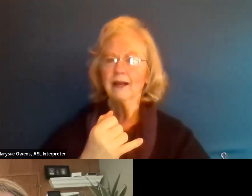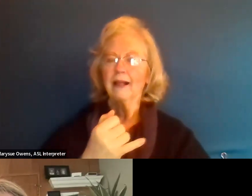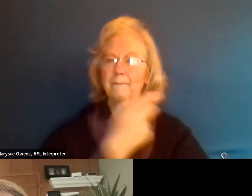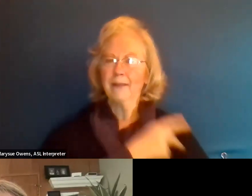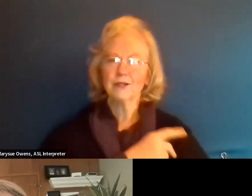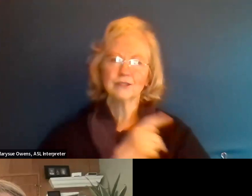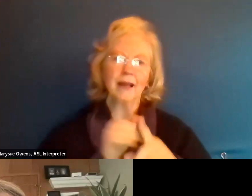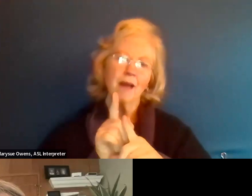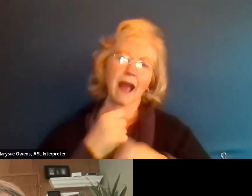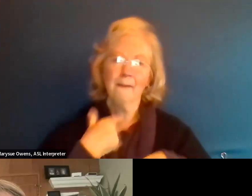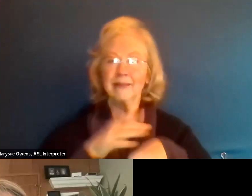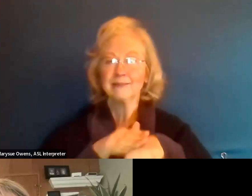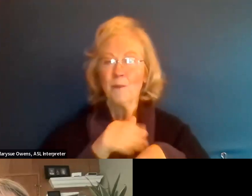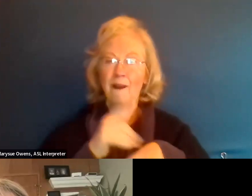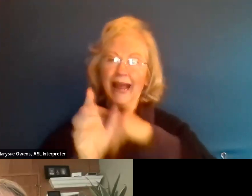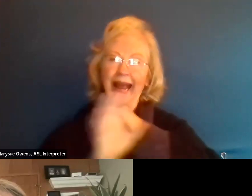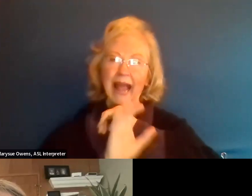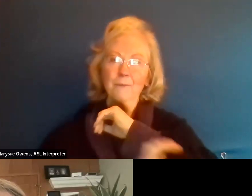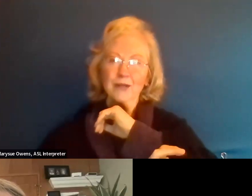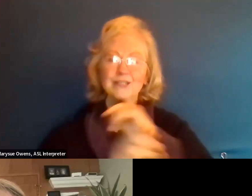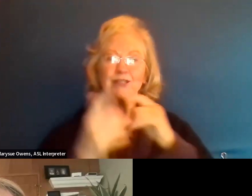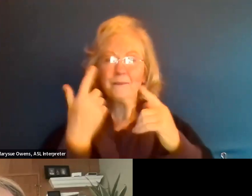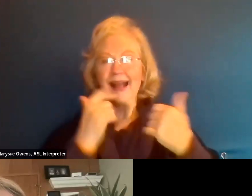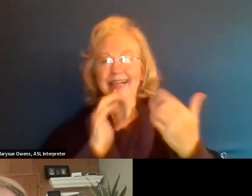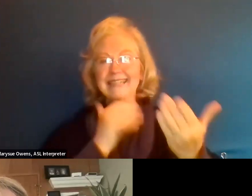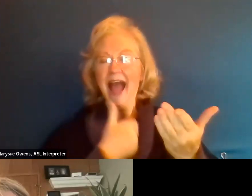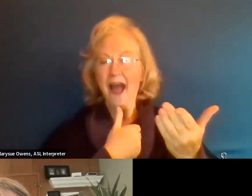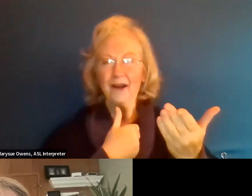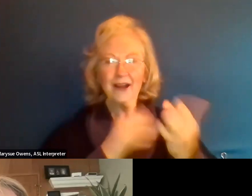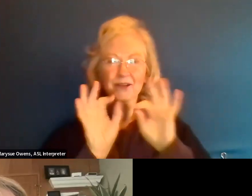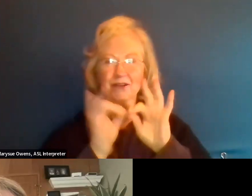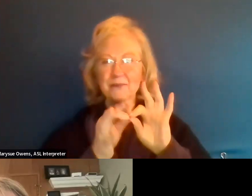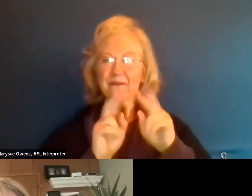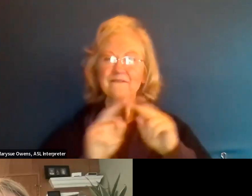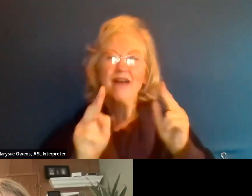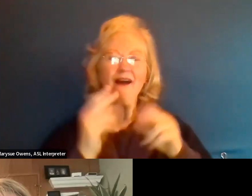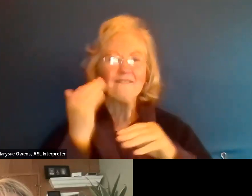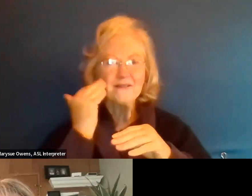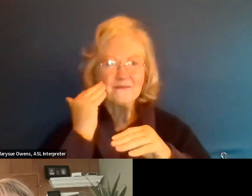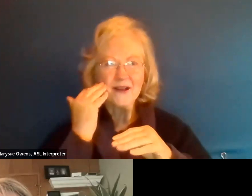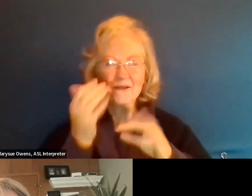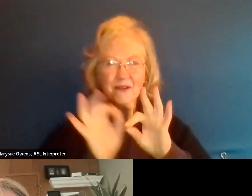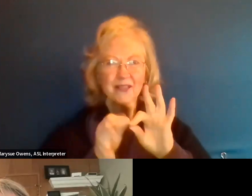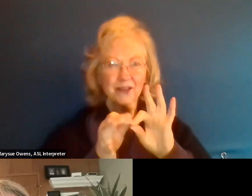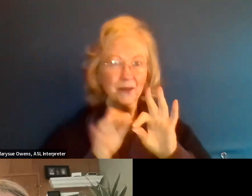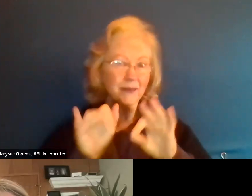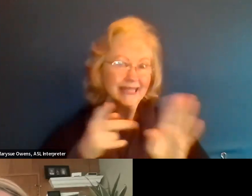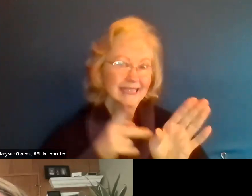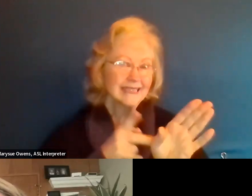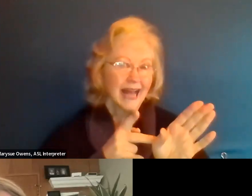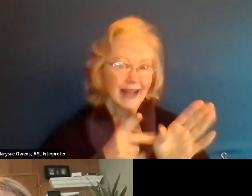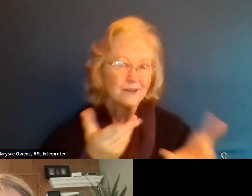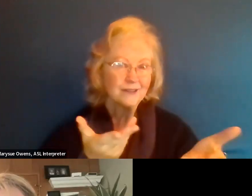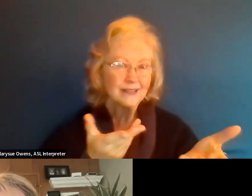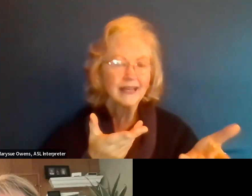I'm a little spoiled at Cambridge in that our interpreters are very familiar with interpreting in psychiatry versus,